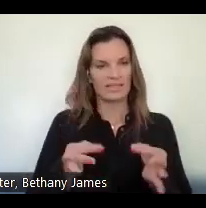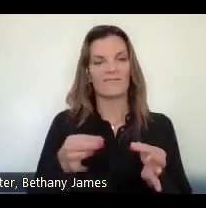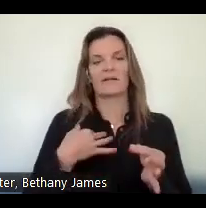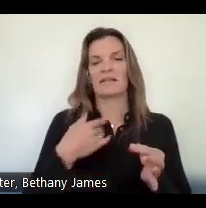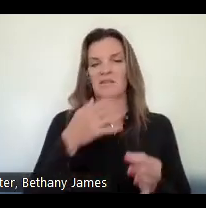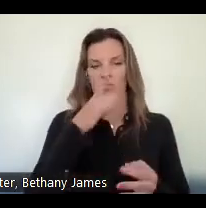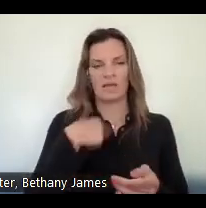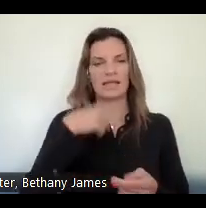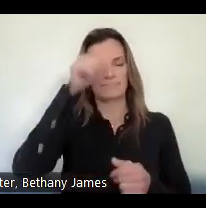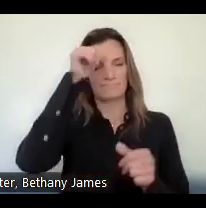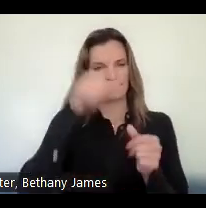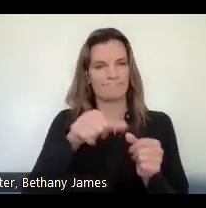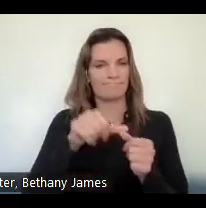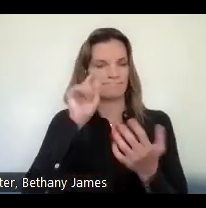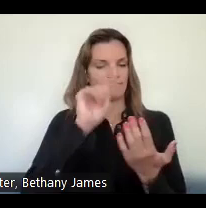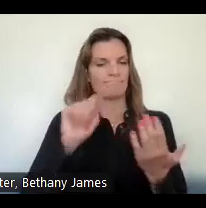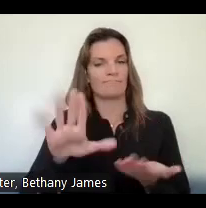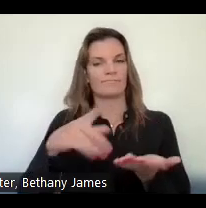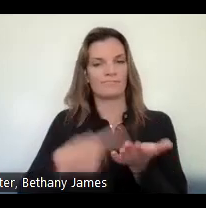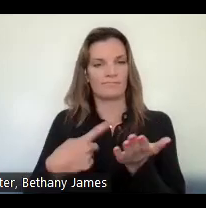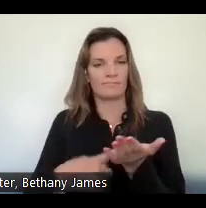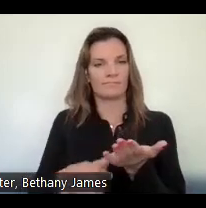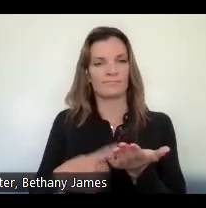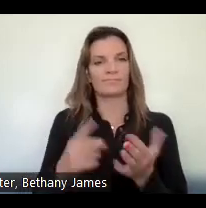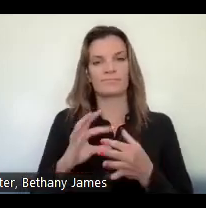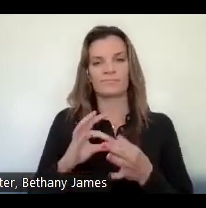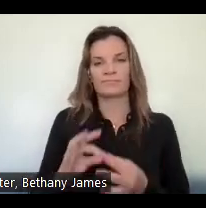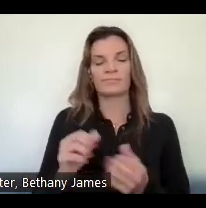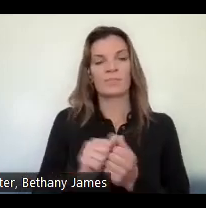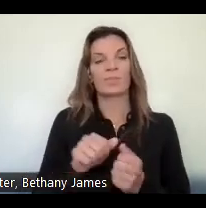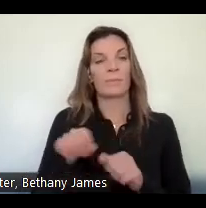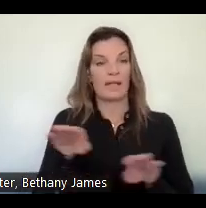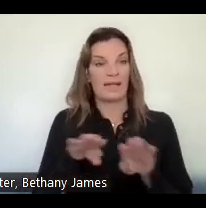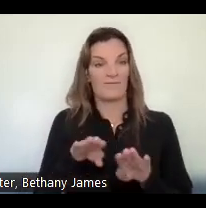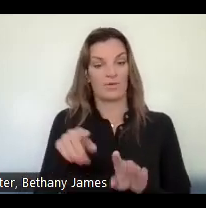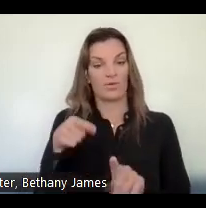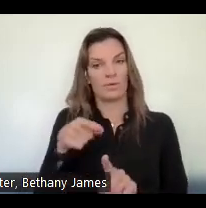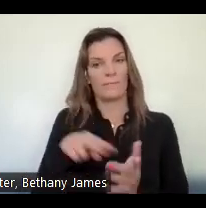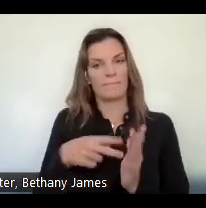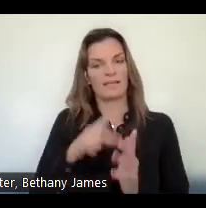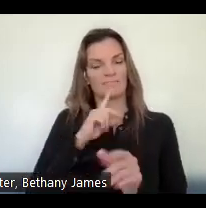things that you all talked about, especially the note of behavior is communicating something.